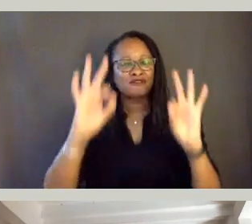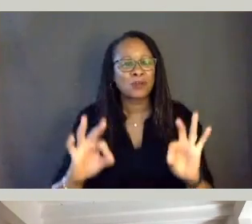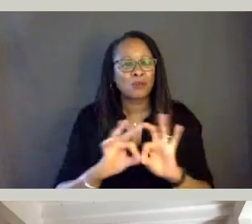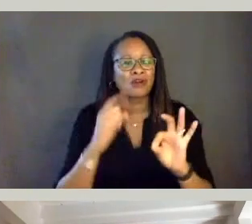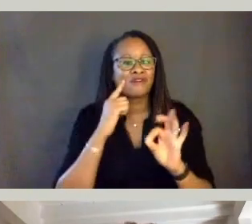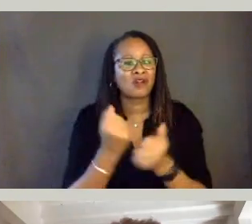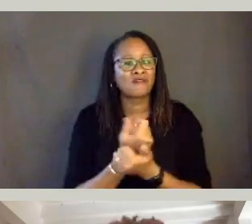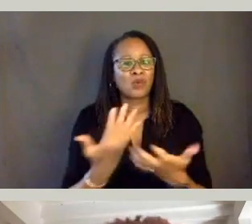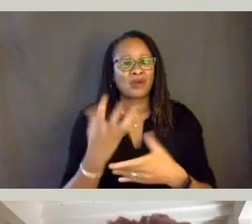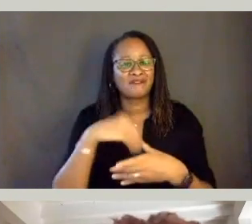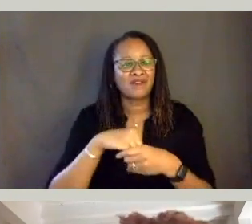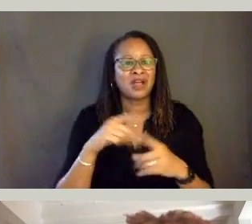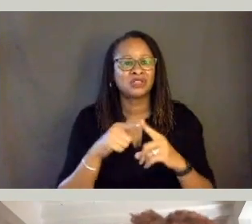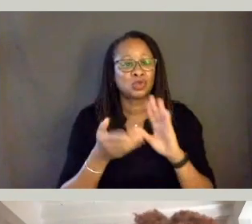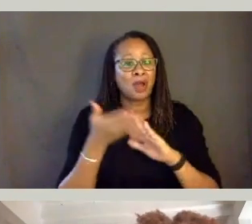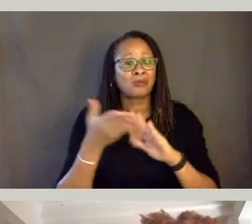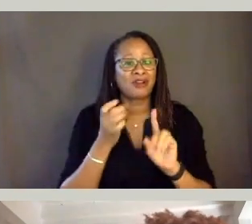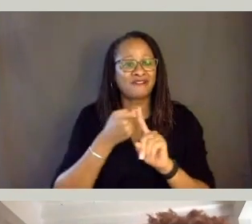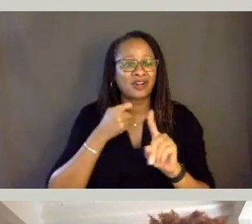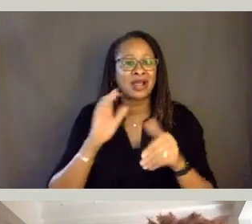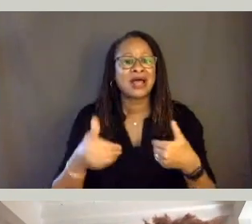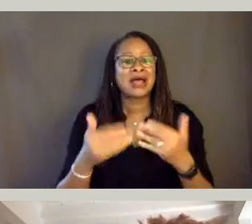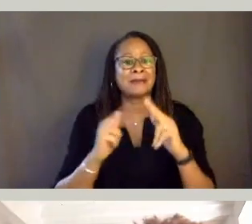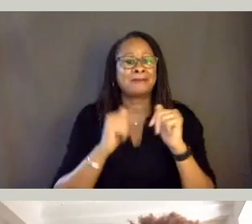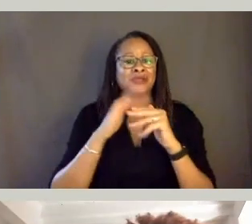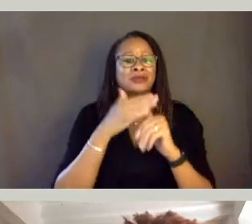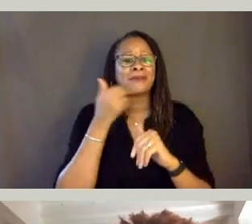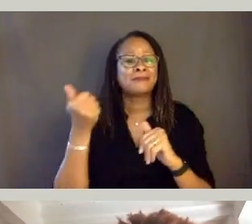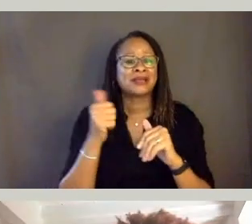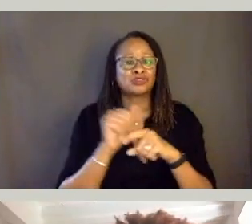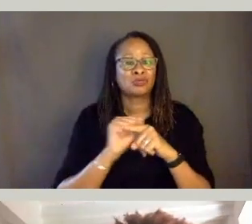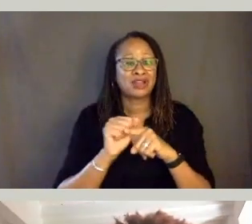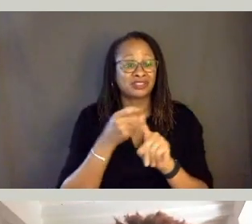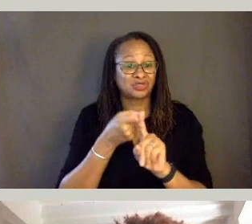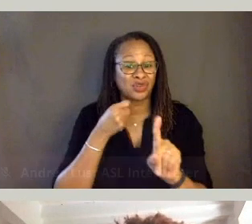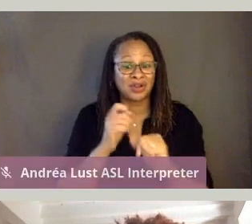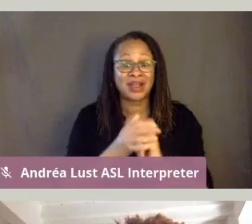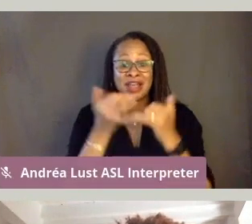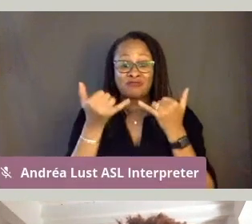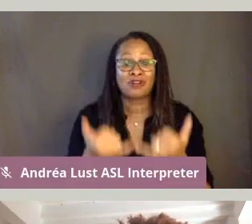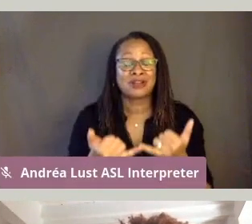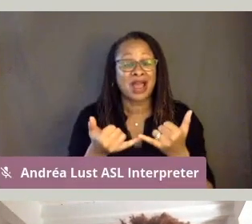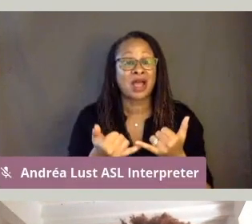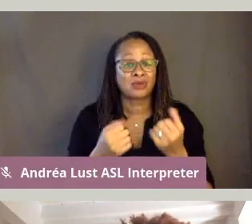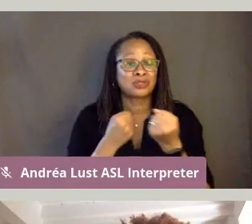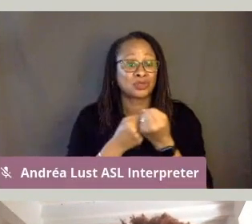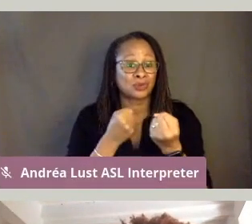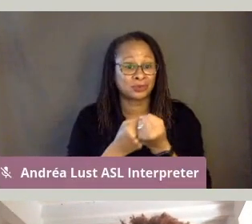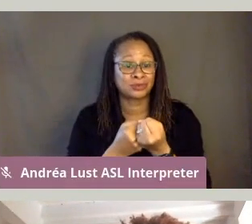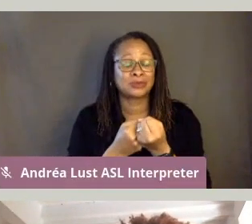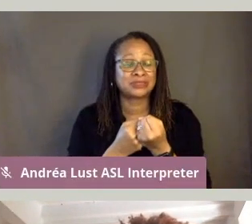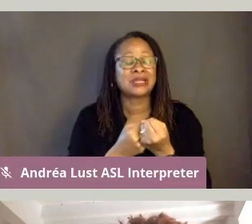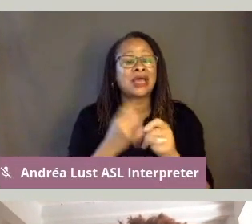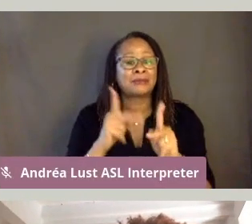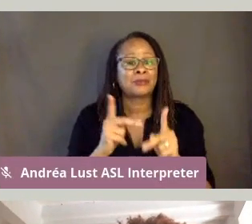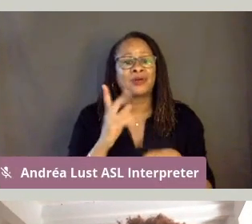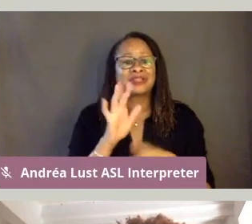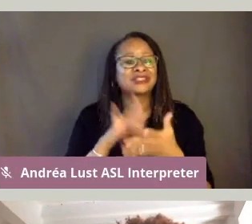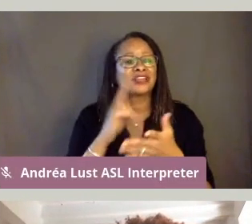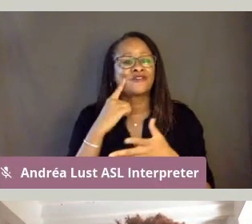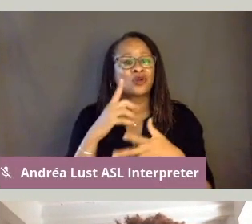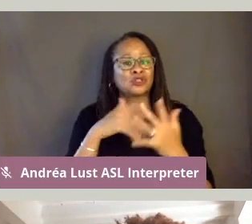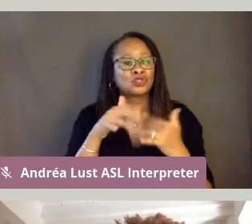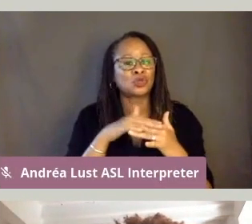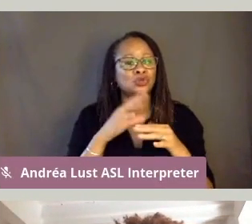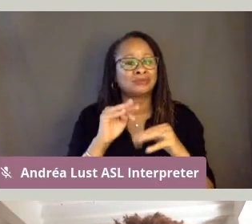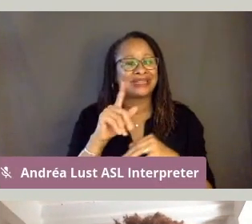and provides a common framework for everyone involved to sort of operate from and build best practice from. You know, right now we're supporting the good folks